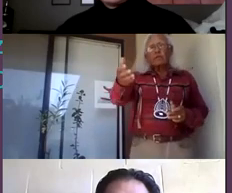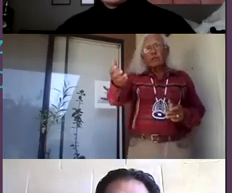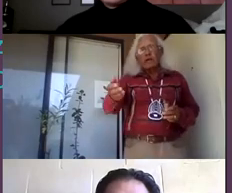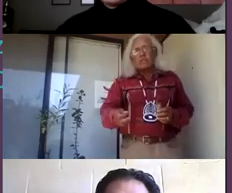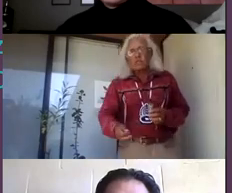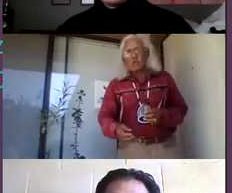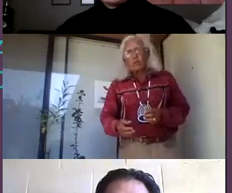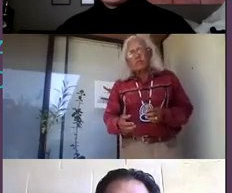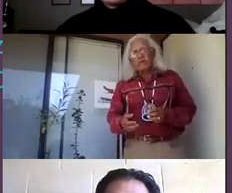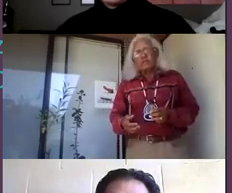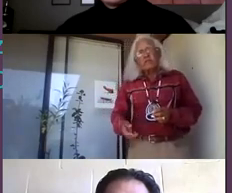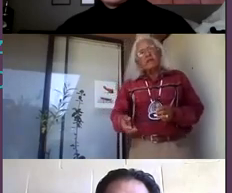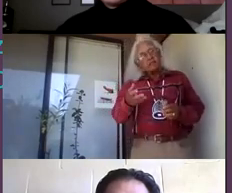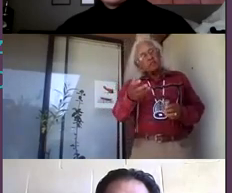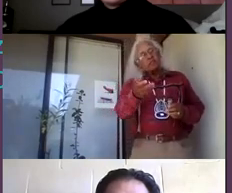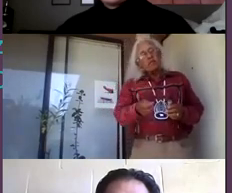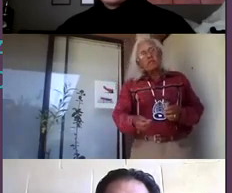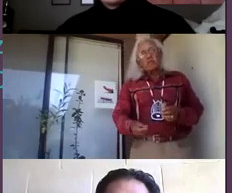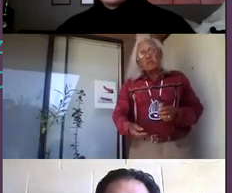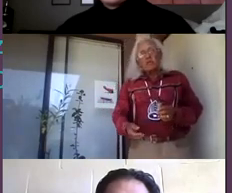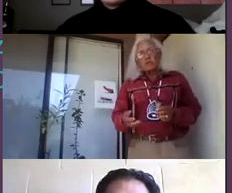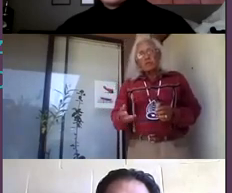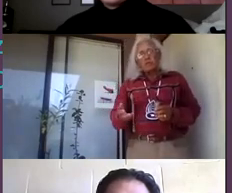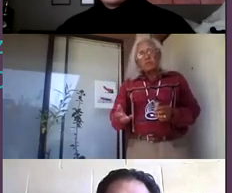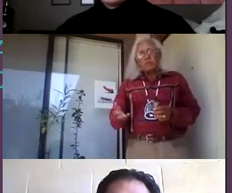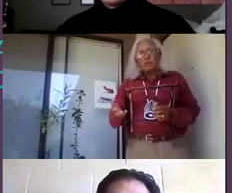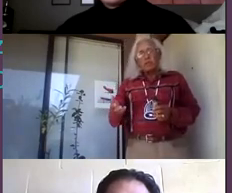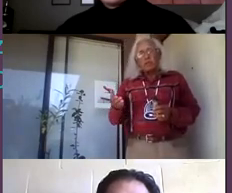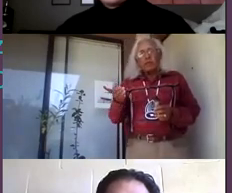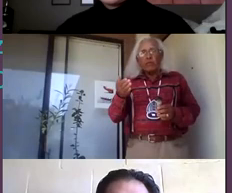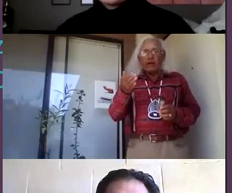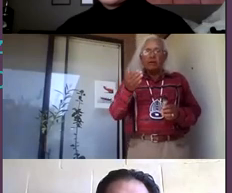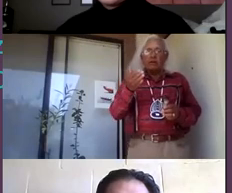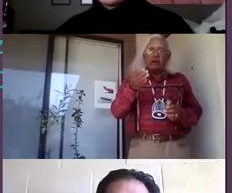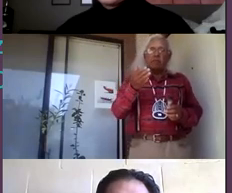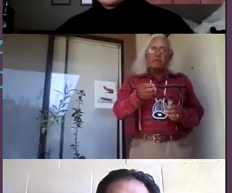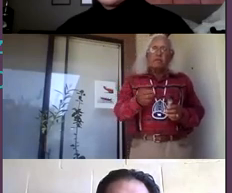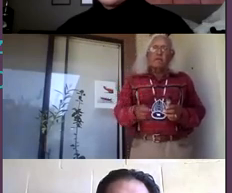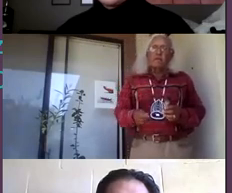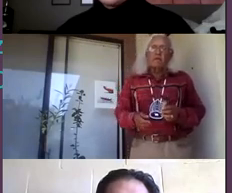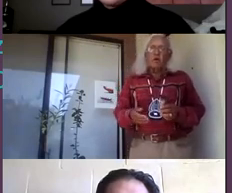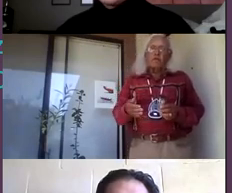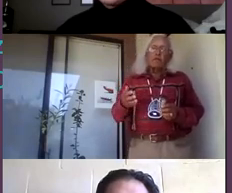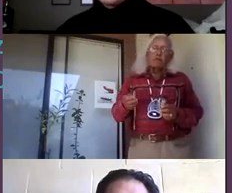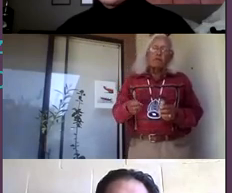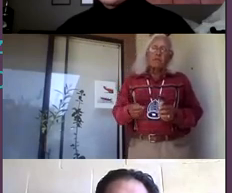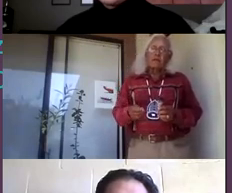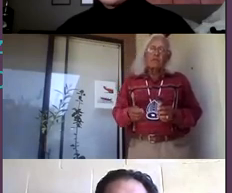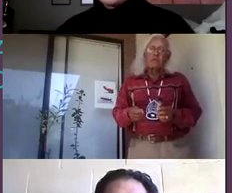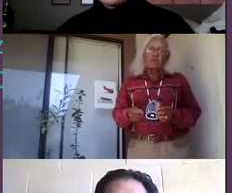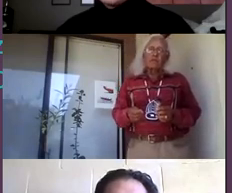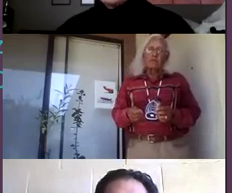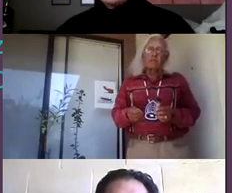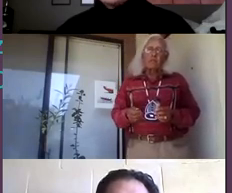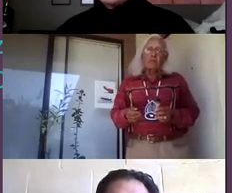thank you for allowing me to do this opening blessing and to acknowledge the first peoples that have been here for over